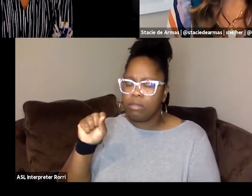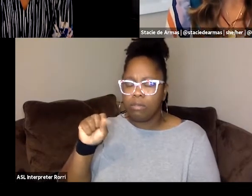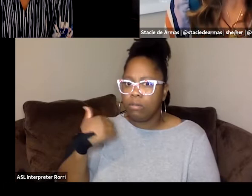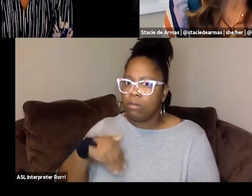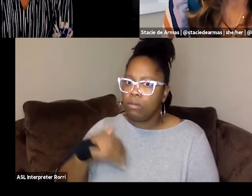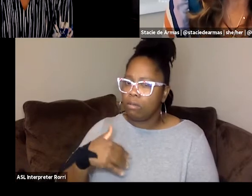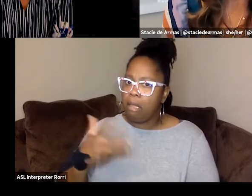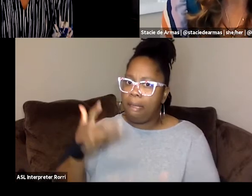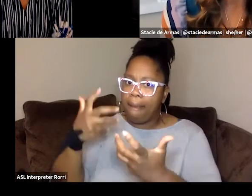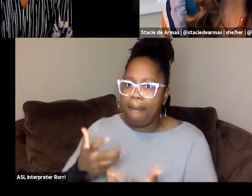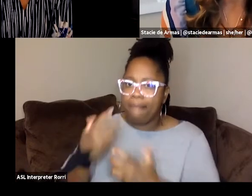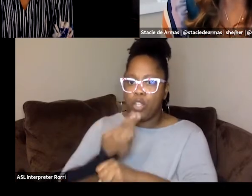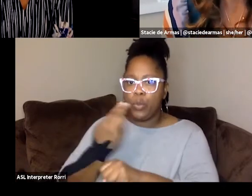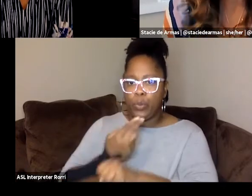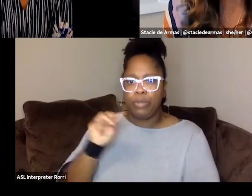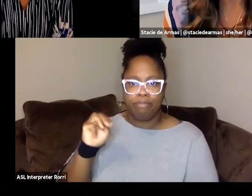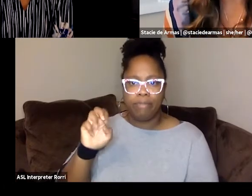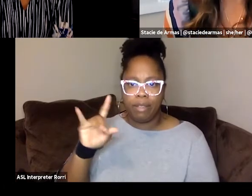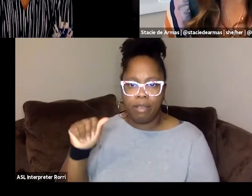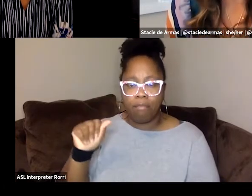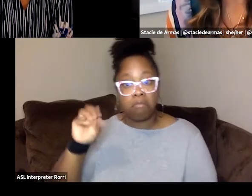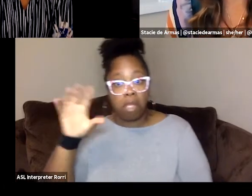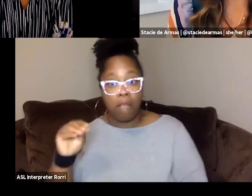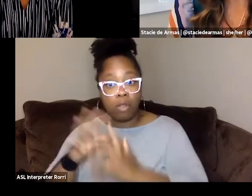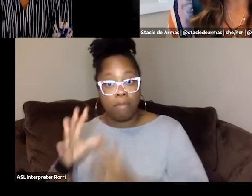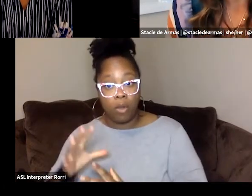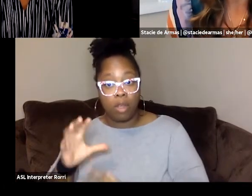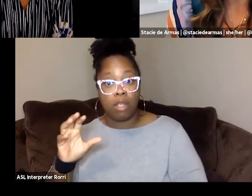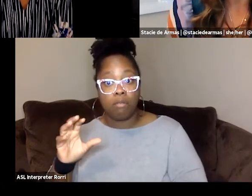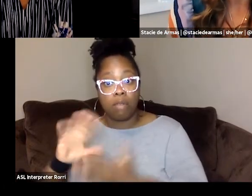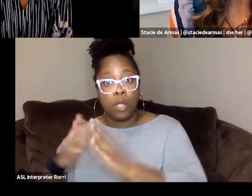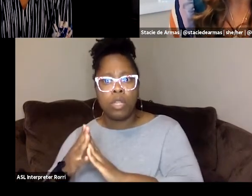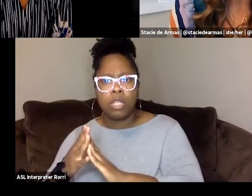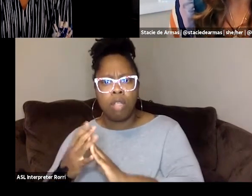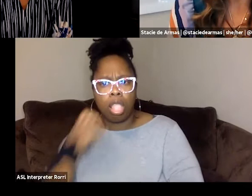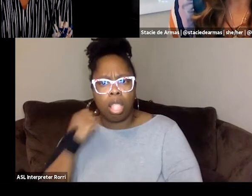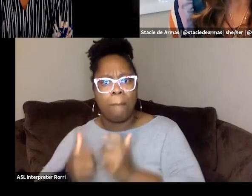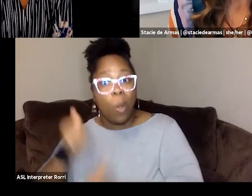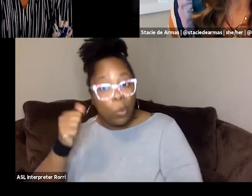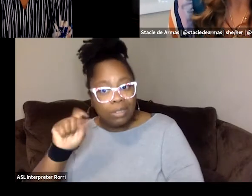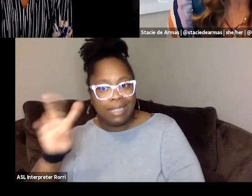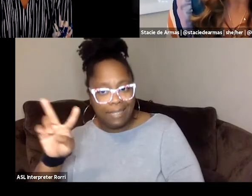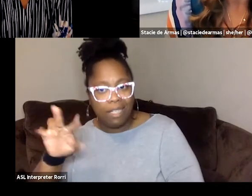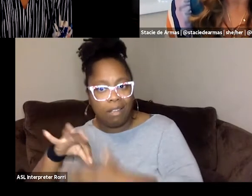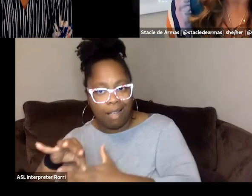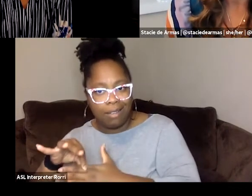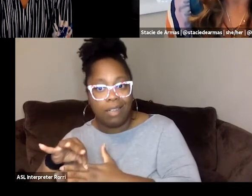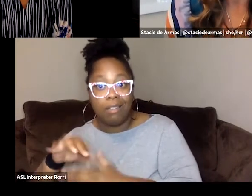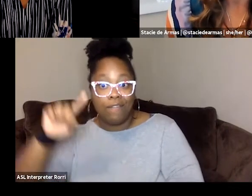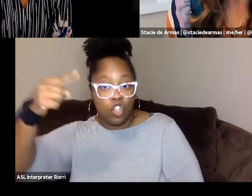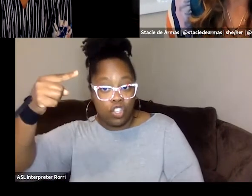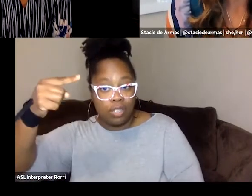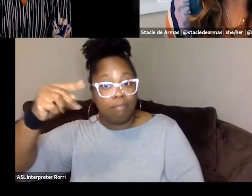users of media. The African American community consumes the most overall TV content, but right behind is the